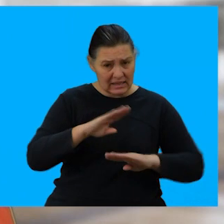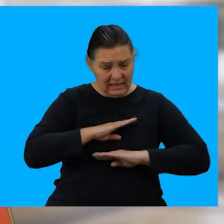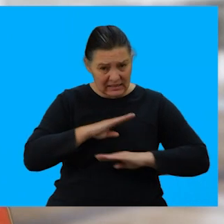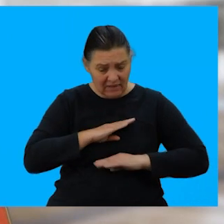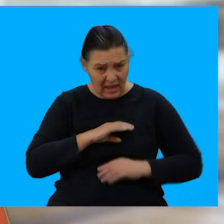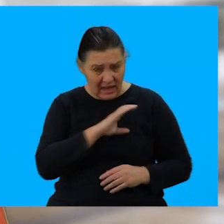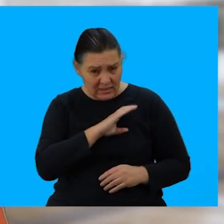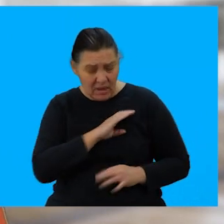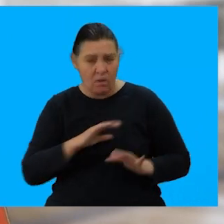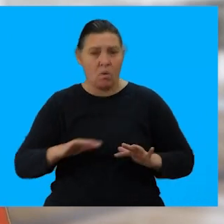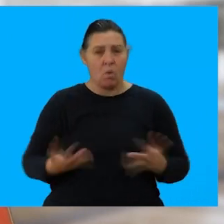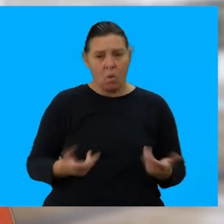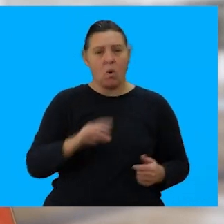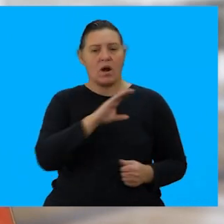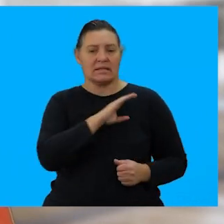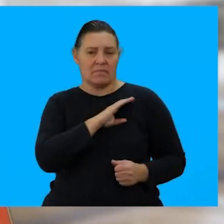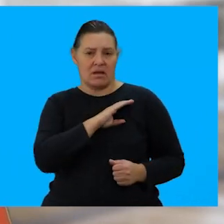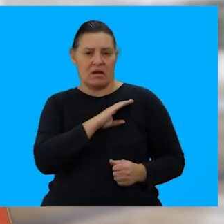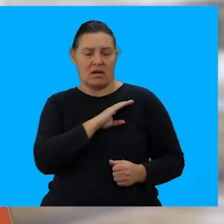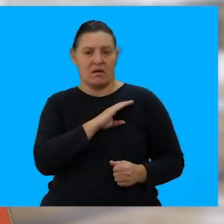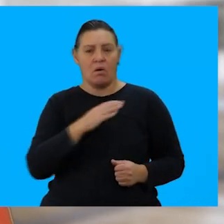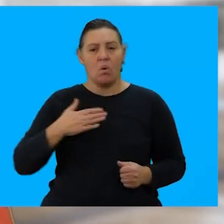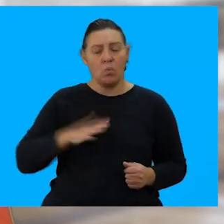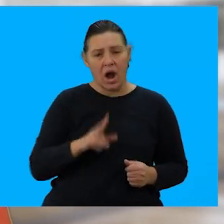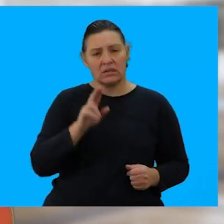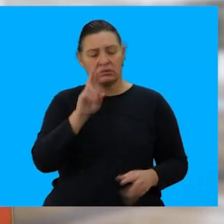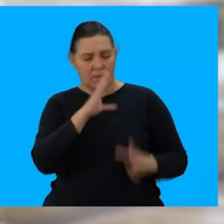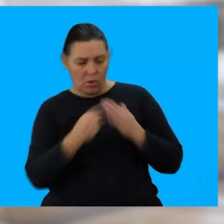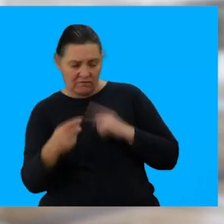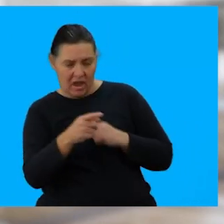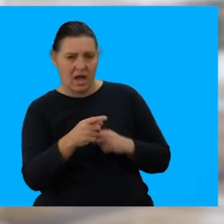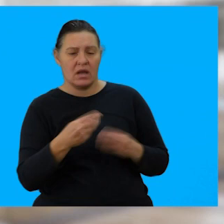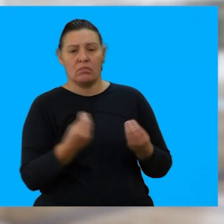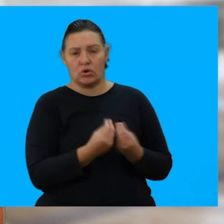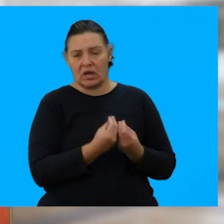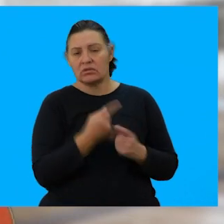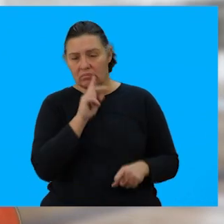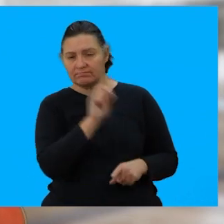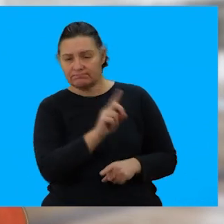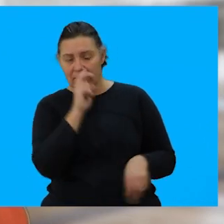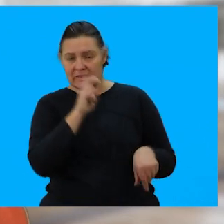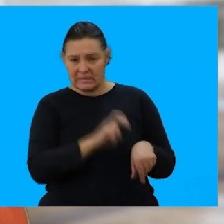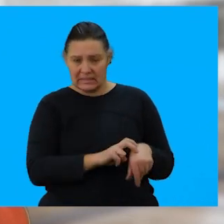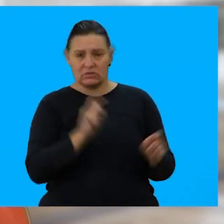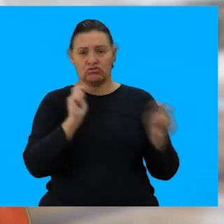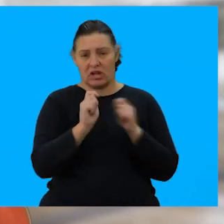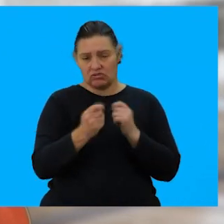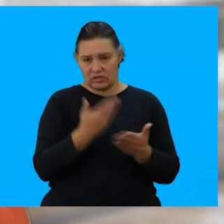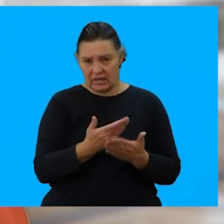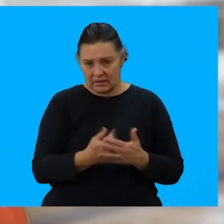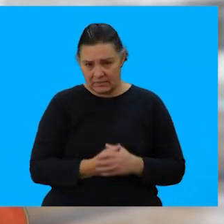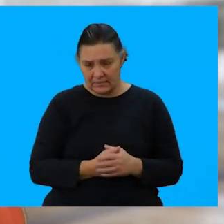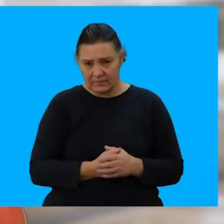still satisfying the customers, or customers would want you to modify your product in order to meet their